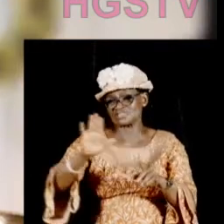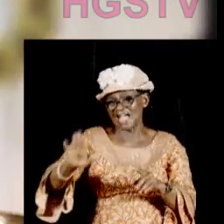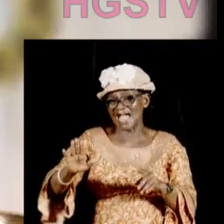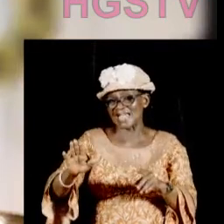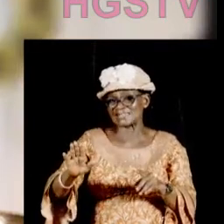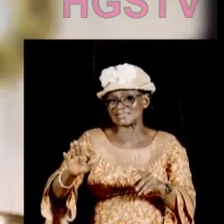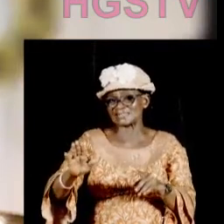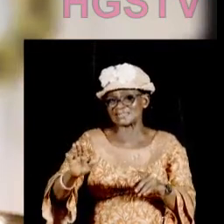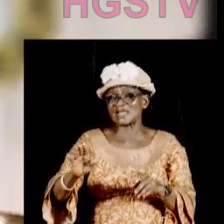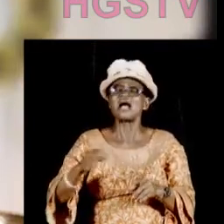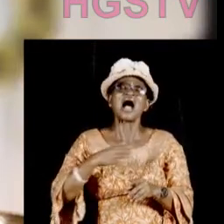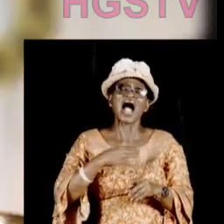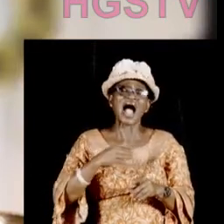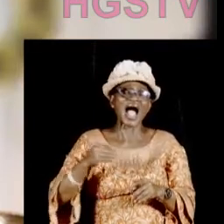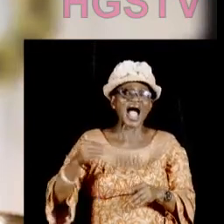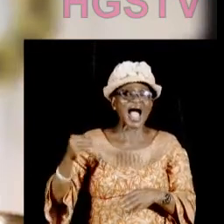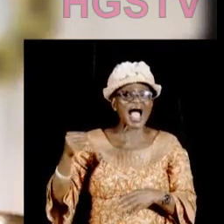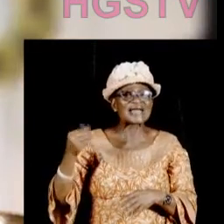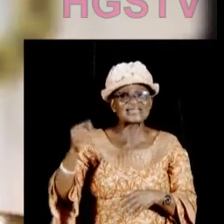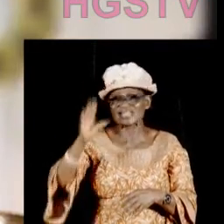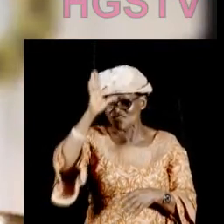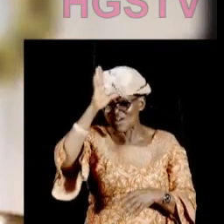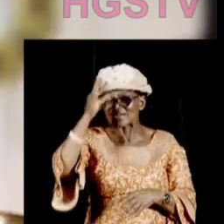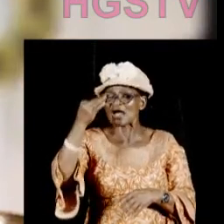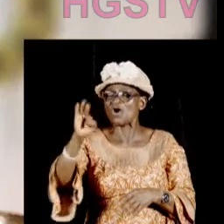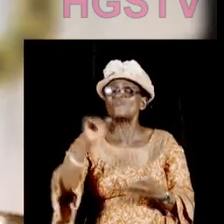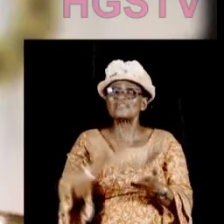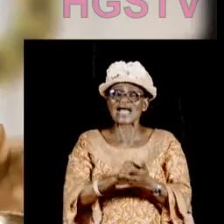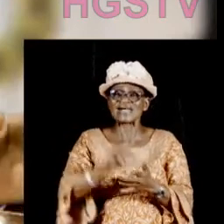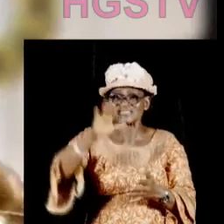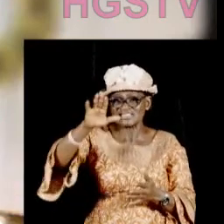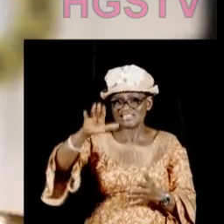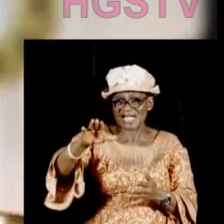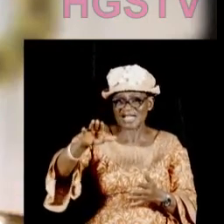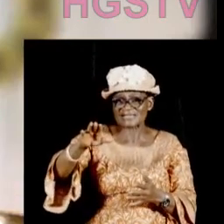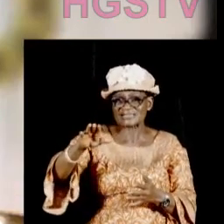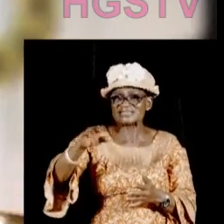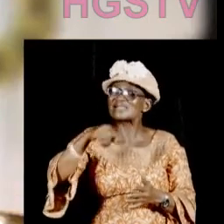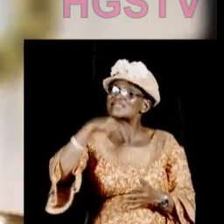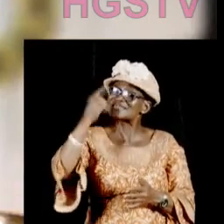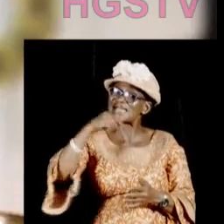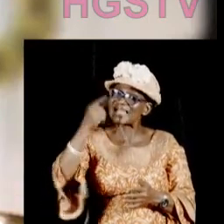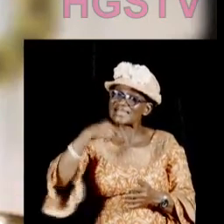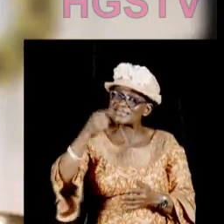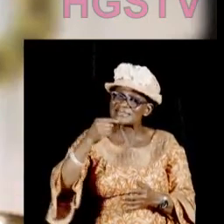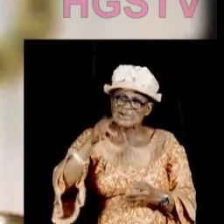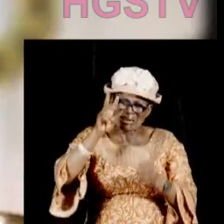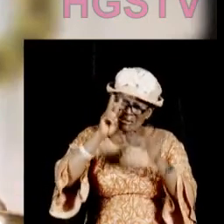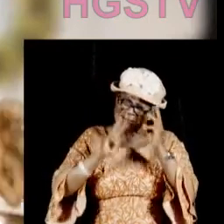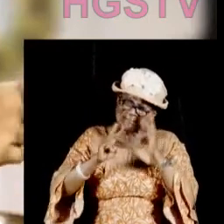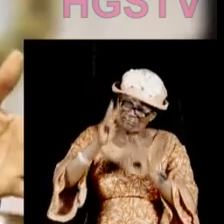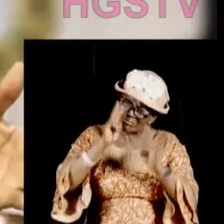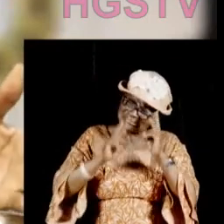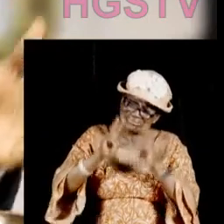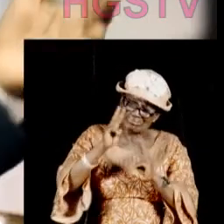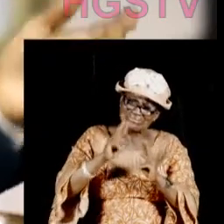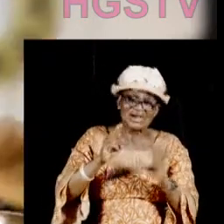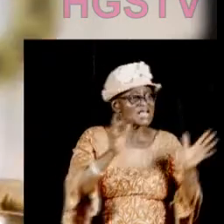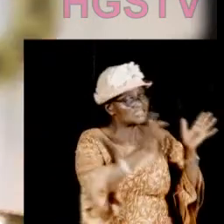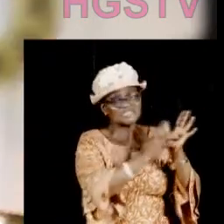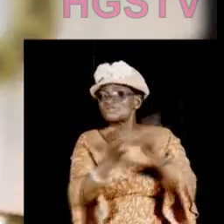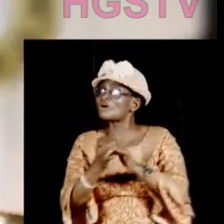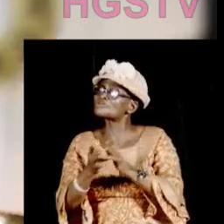And the father of that child, or that man, said, cry in tears. He said, Jesus, if you